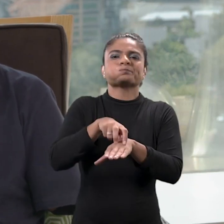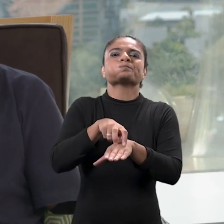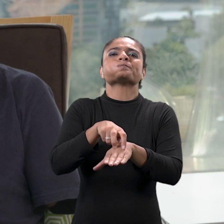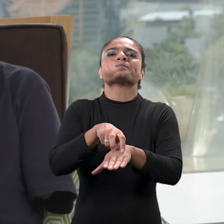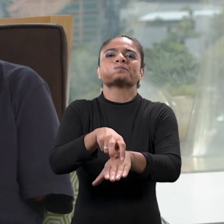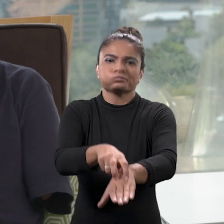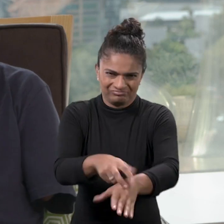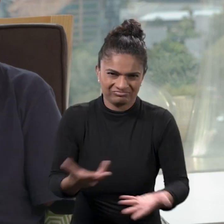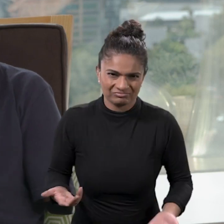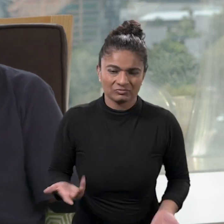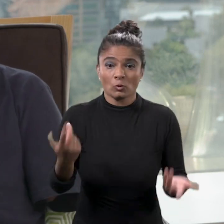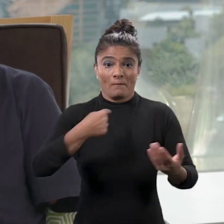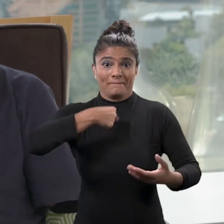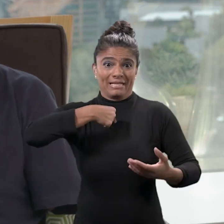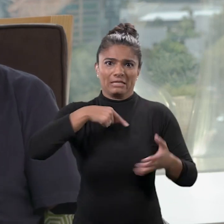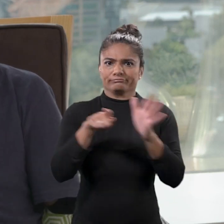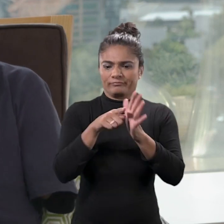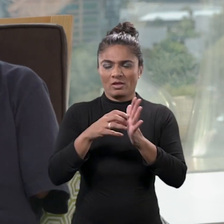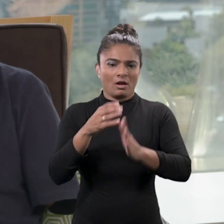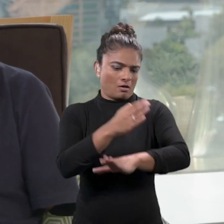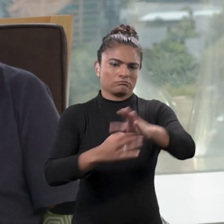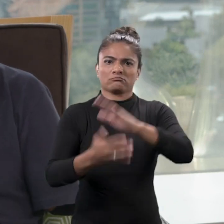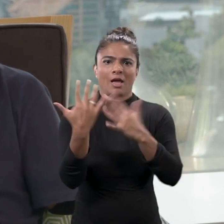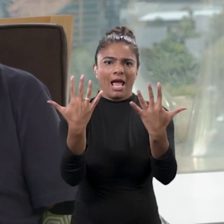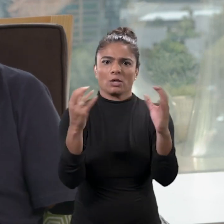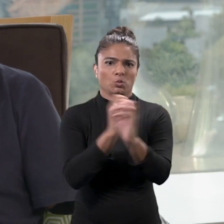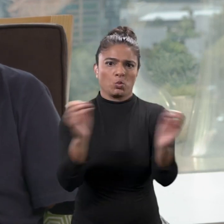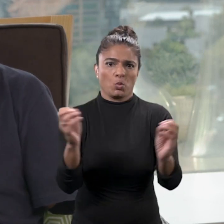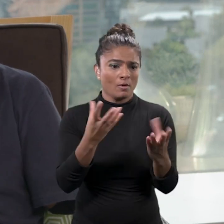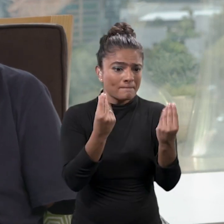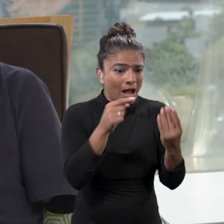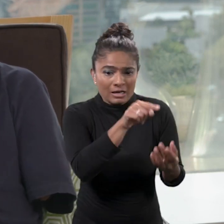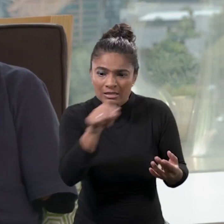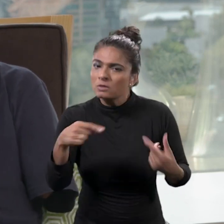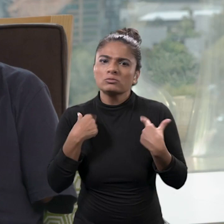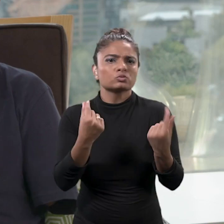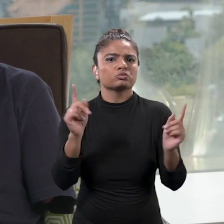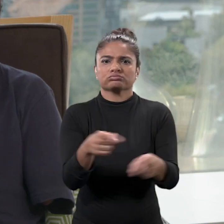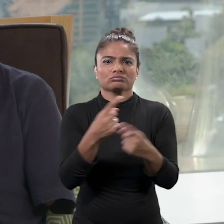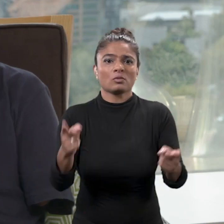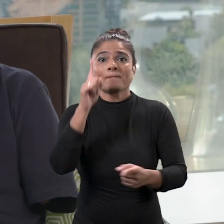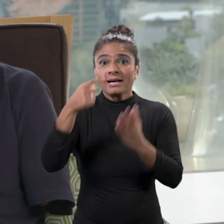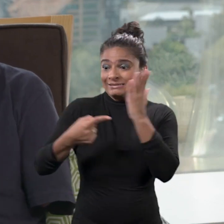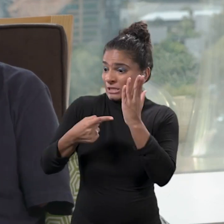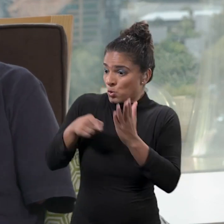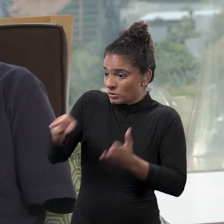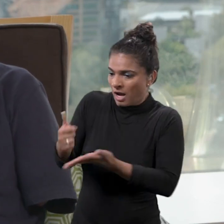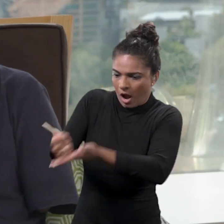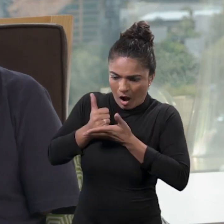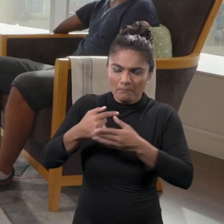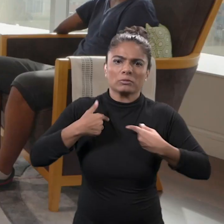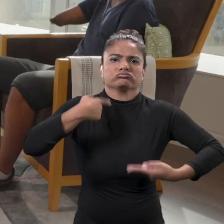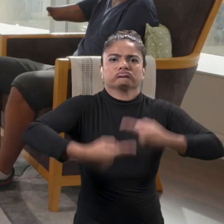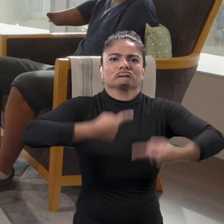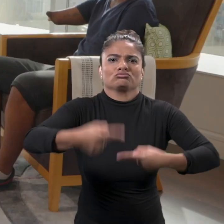be on a wheelchair. Take me, for example, I'm a farmer without arms. There are certain things that I can't do on the farm, and technology is the thing that actually assists me to become a better